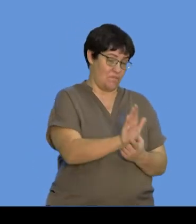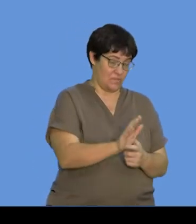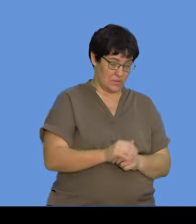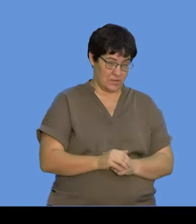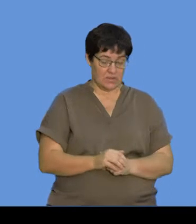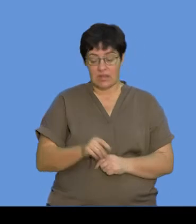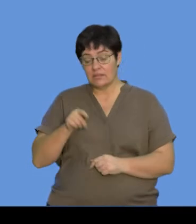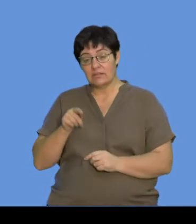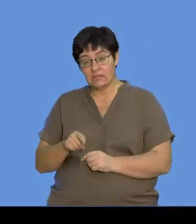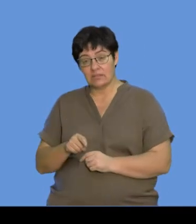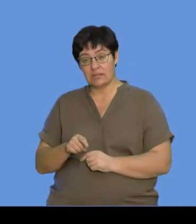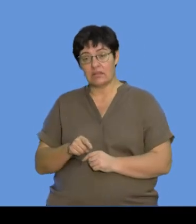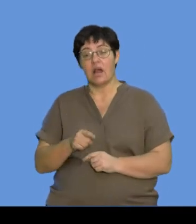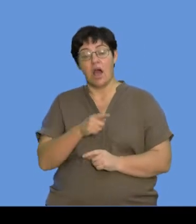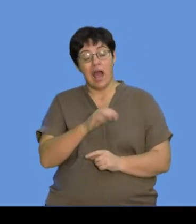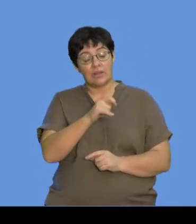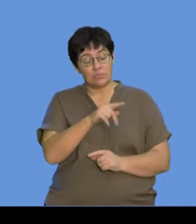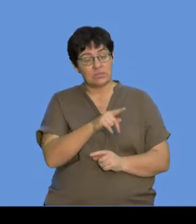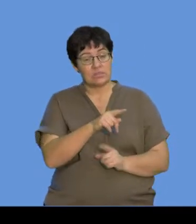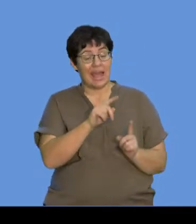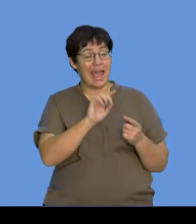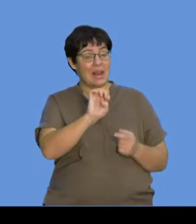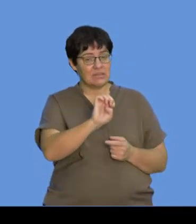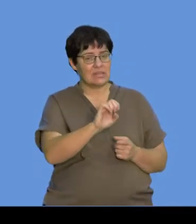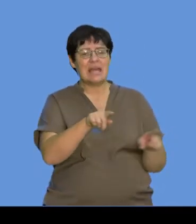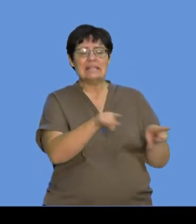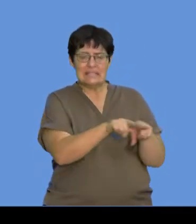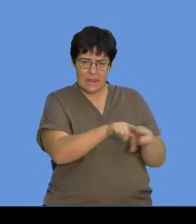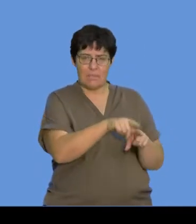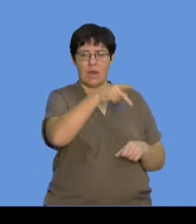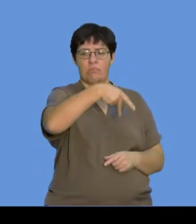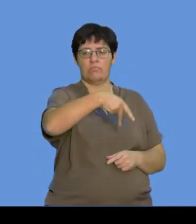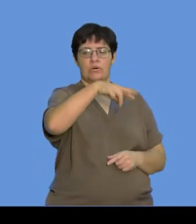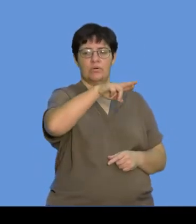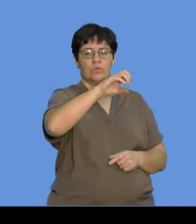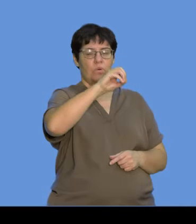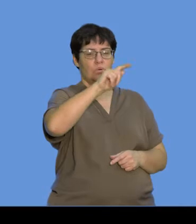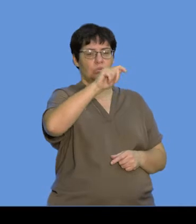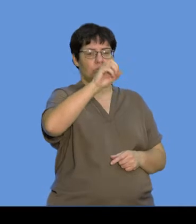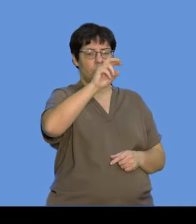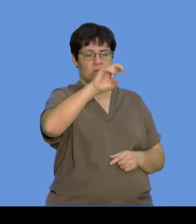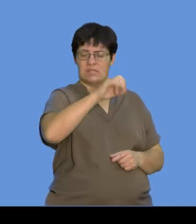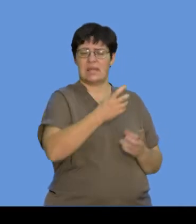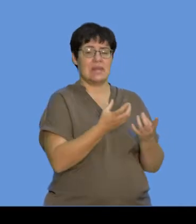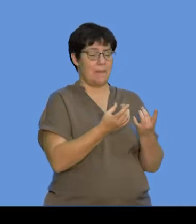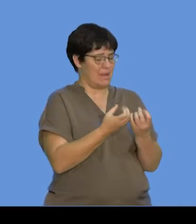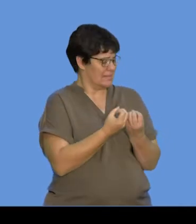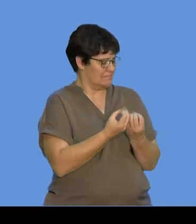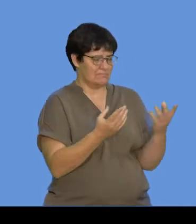then secondly, atoms of an element all have the same number of protons. Now, if you take, for argument's